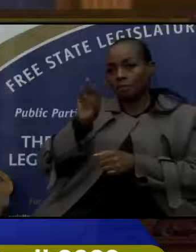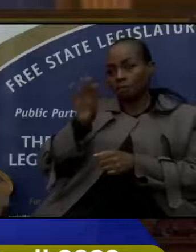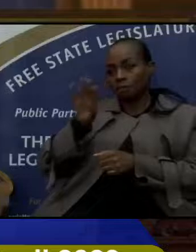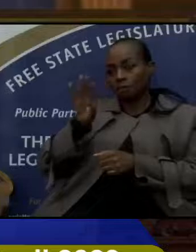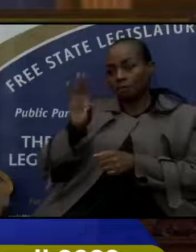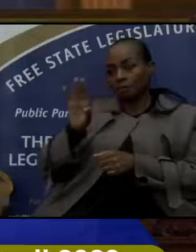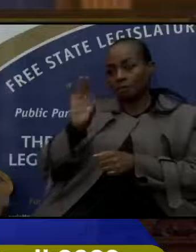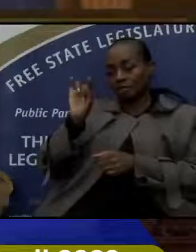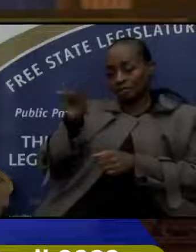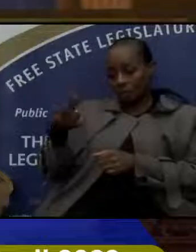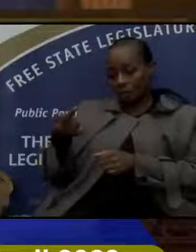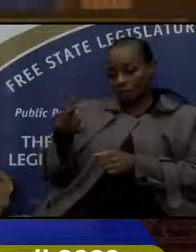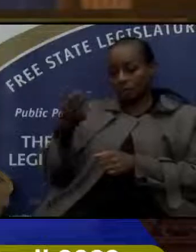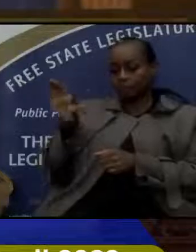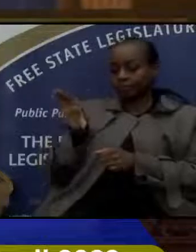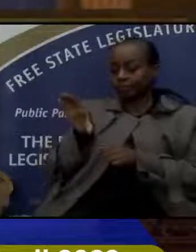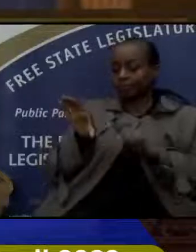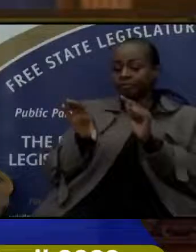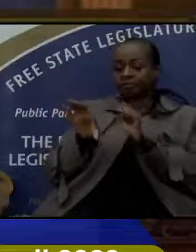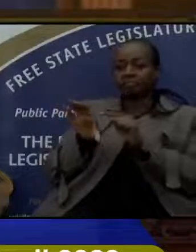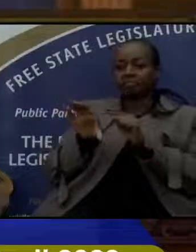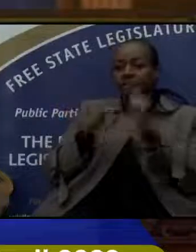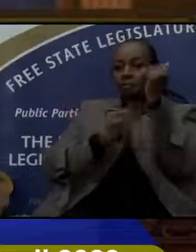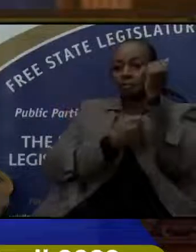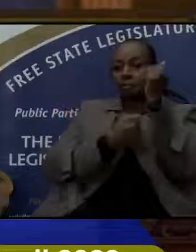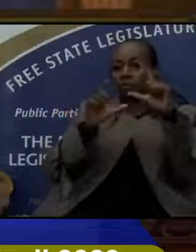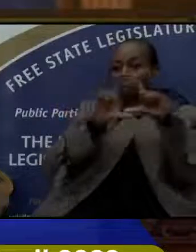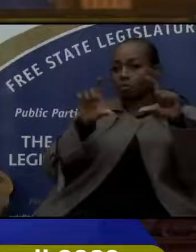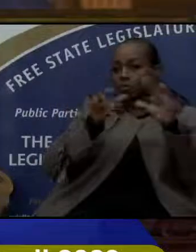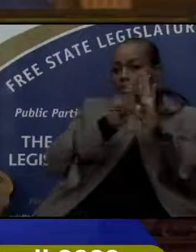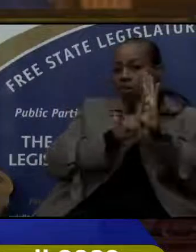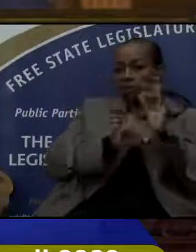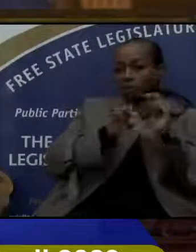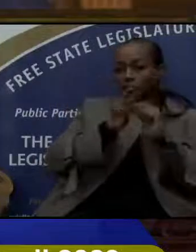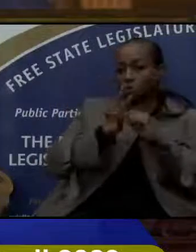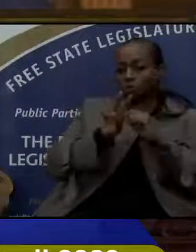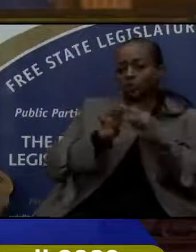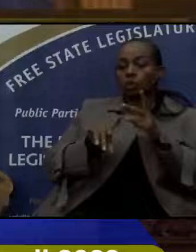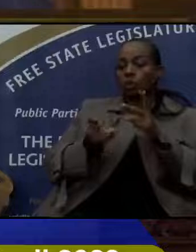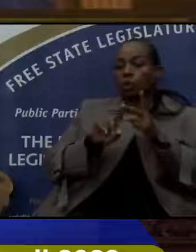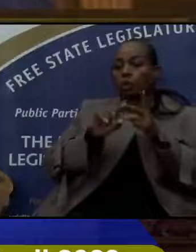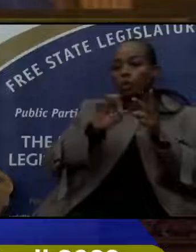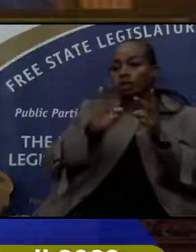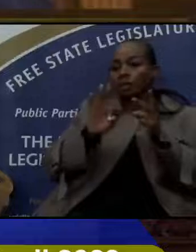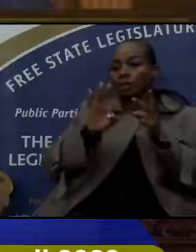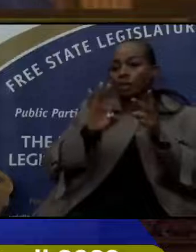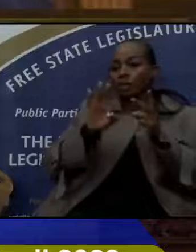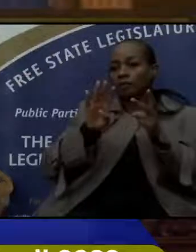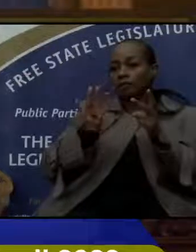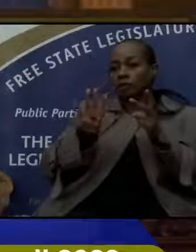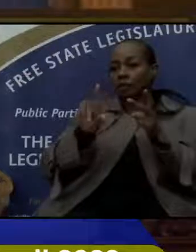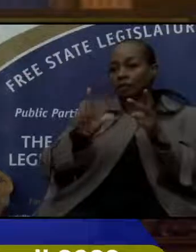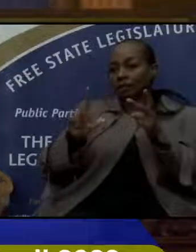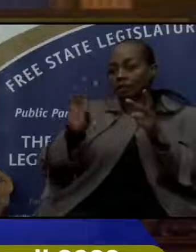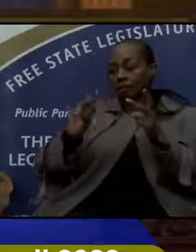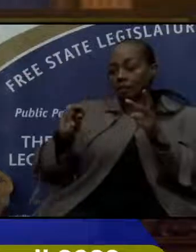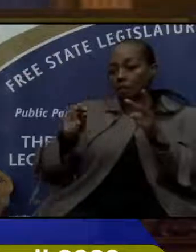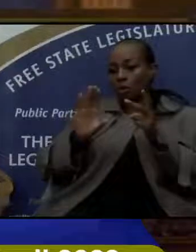110,043,000 rand has been allocated in Program 1. Program 2 has been allocated